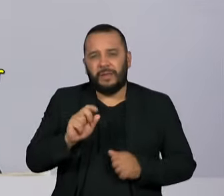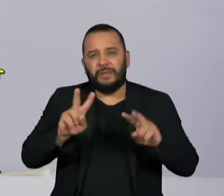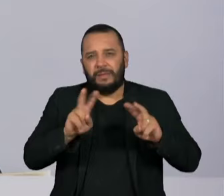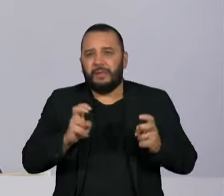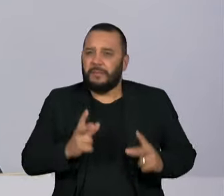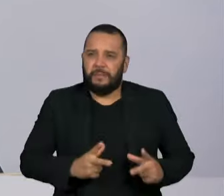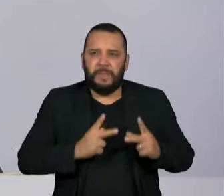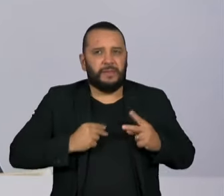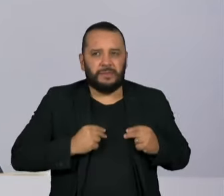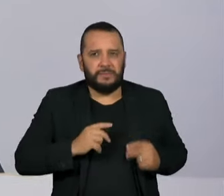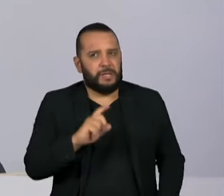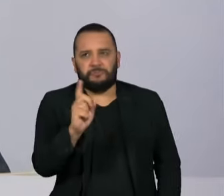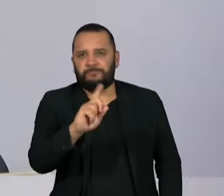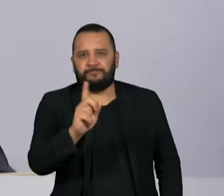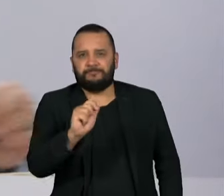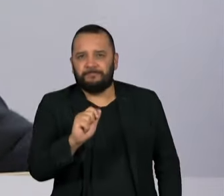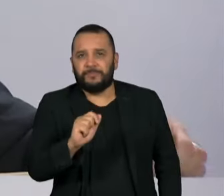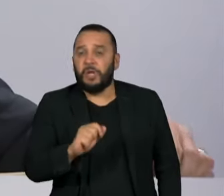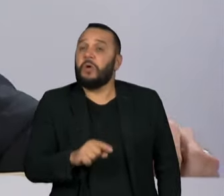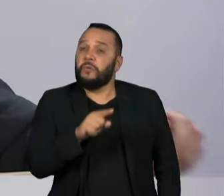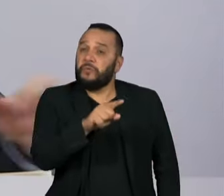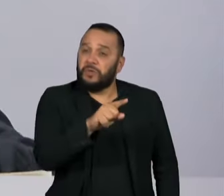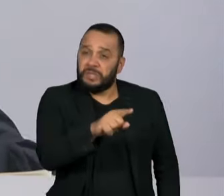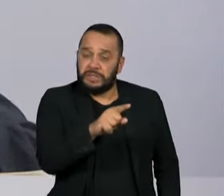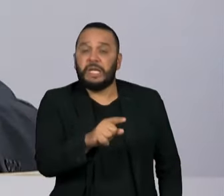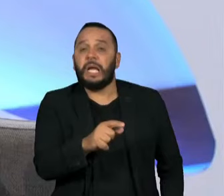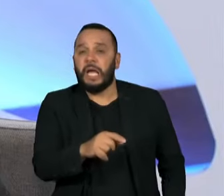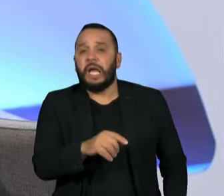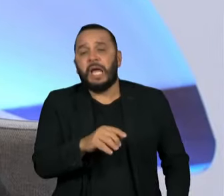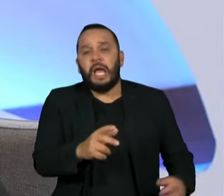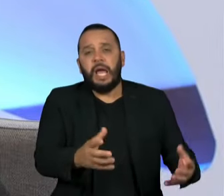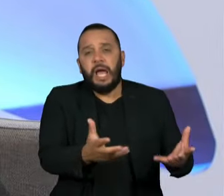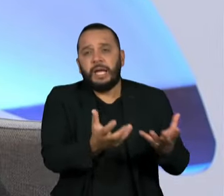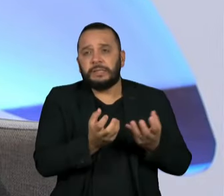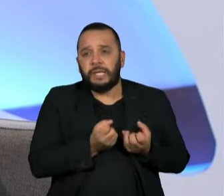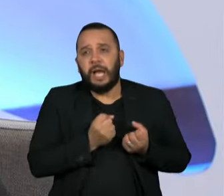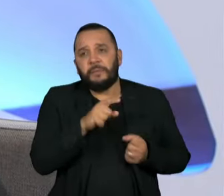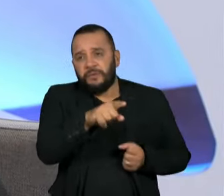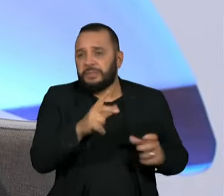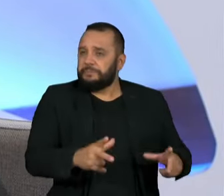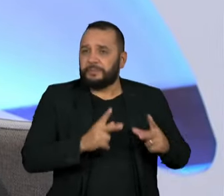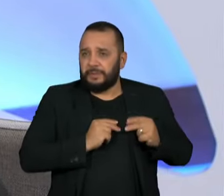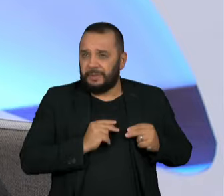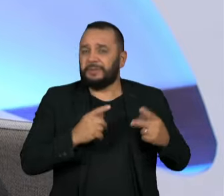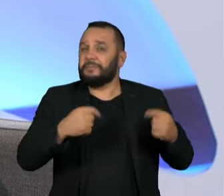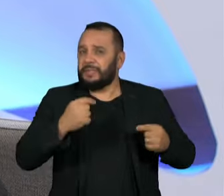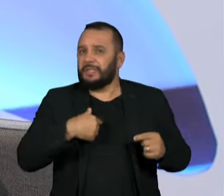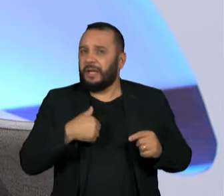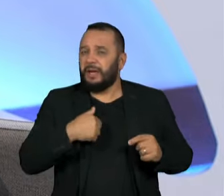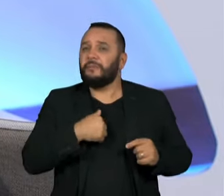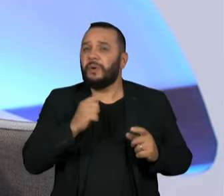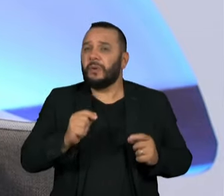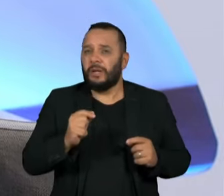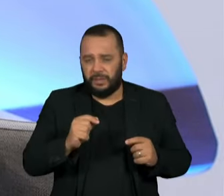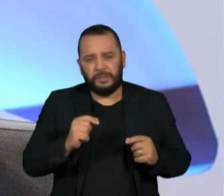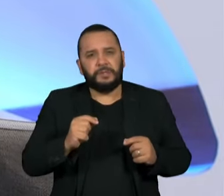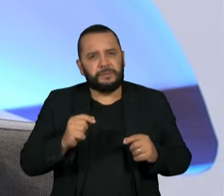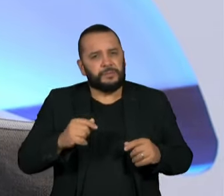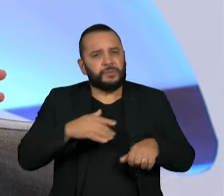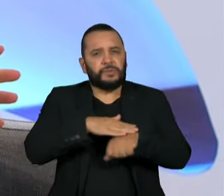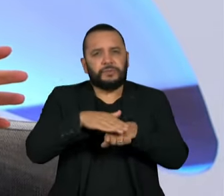says you get what you deserve. I think we should draw on a rhetoric that